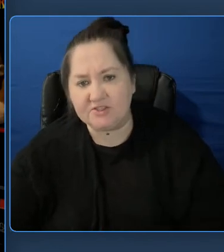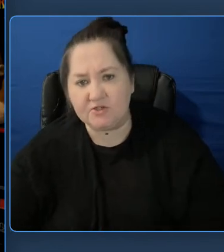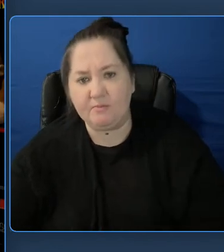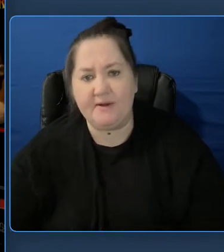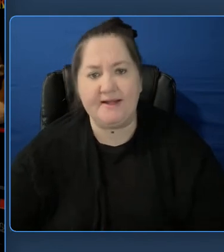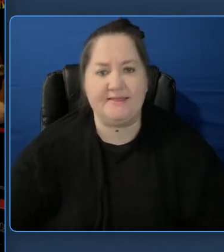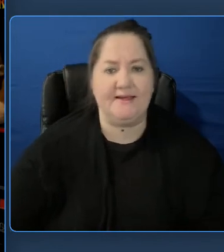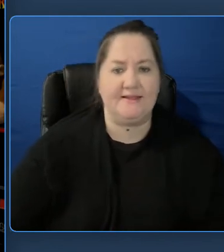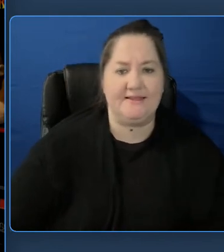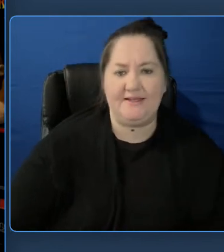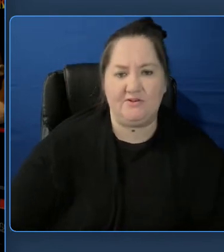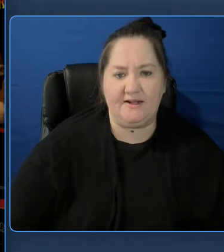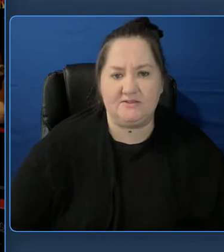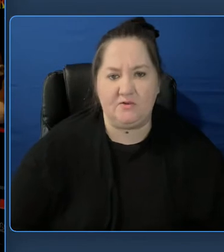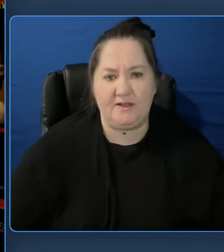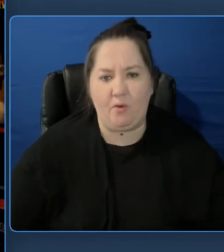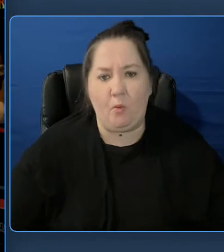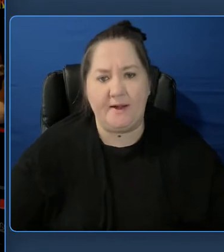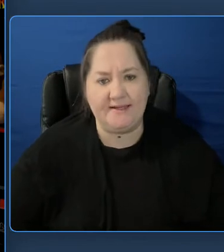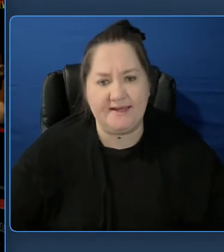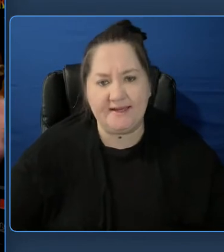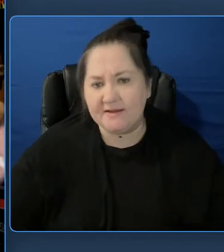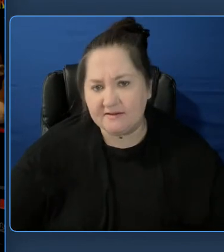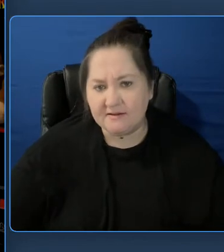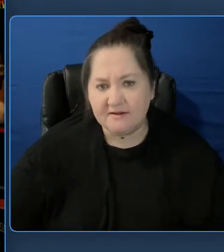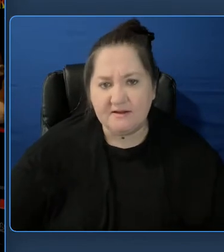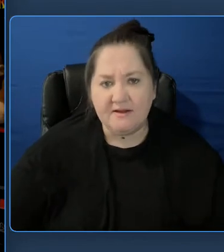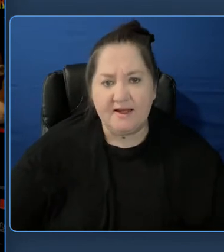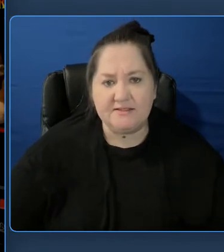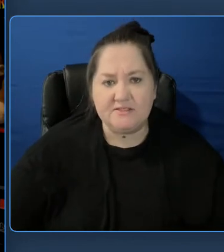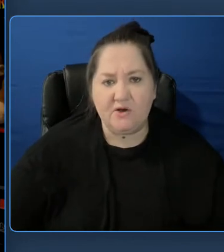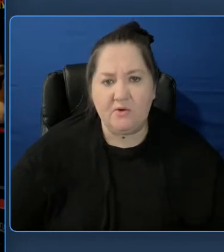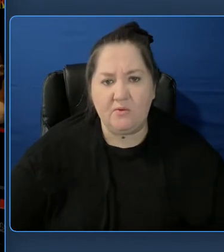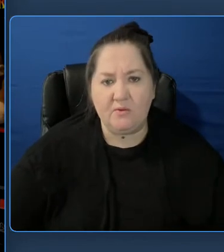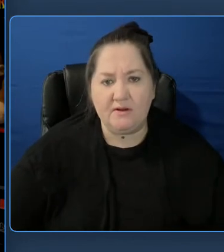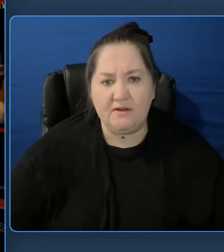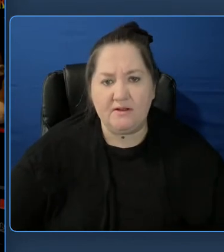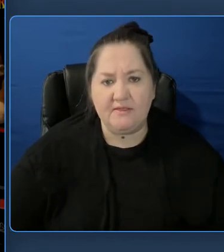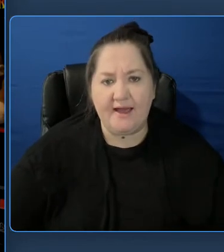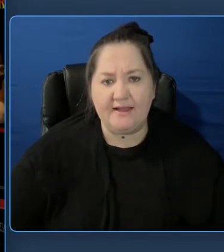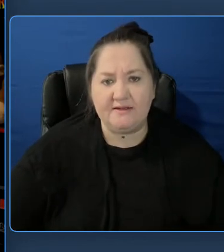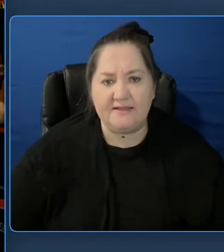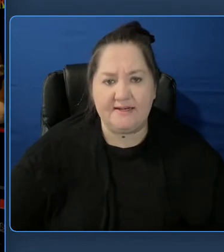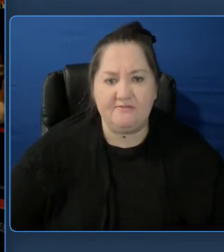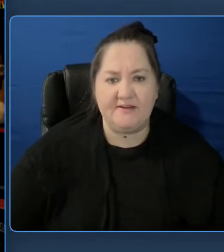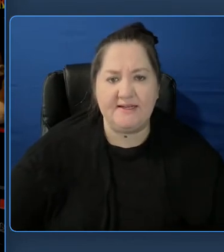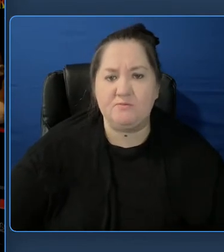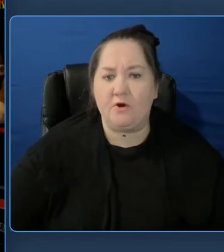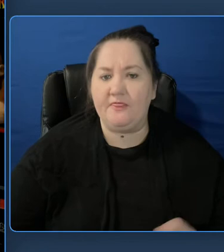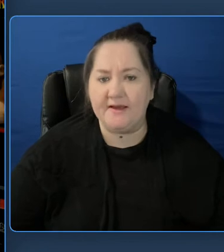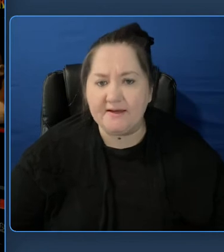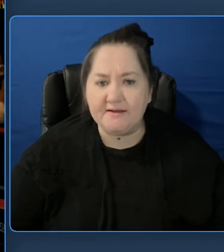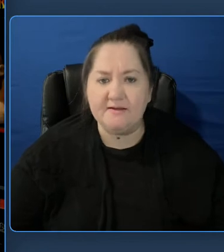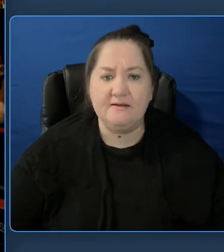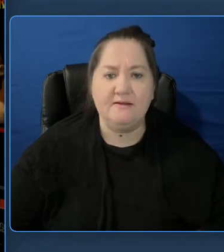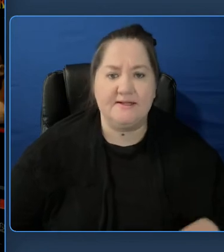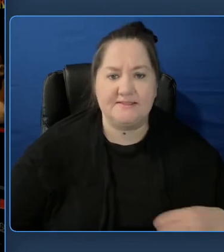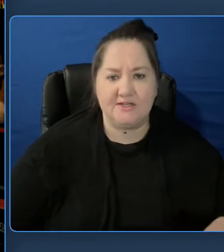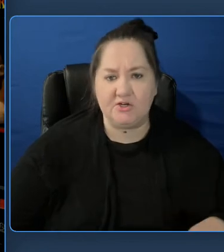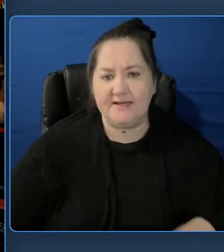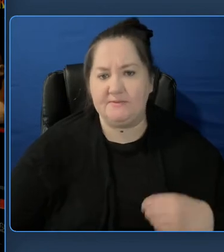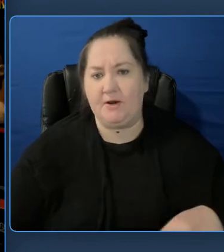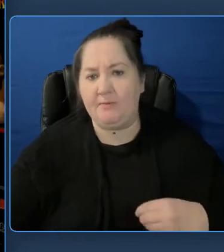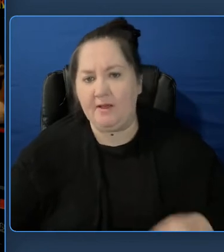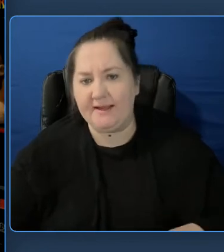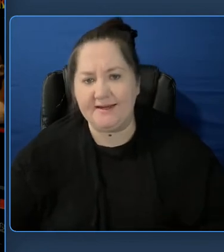is faster, but I think the Ethernet is only like 1 gig. And so that InVid is more thick.